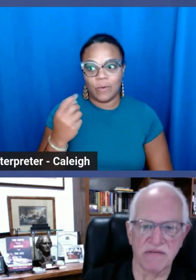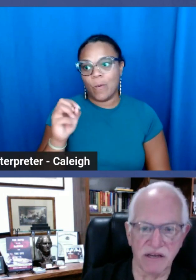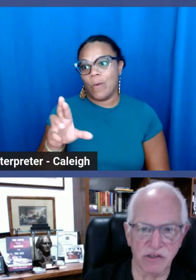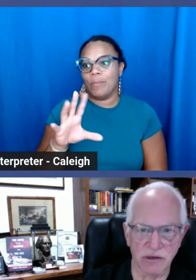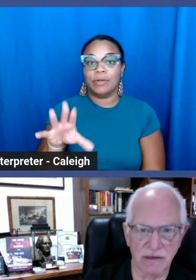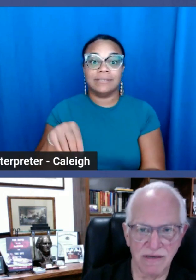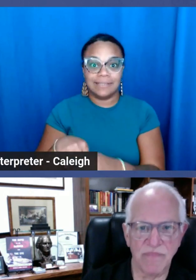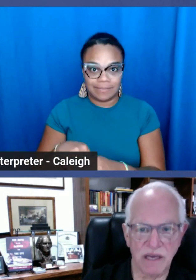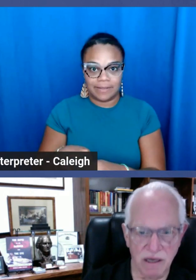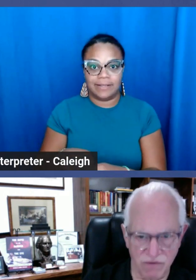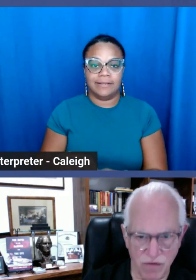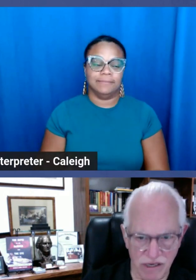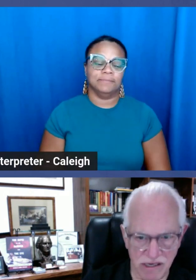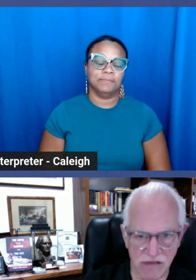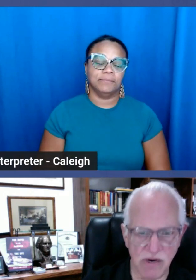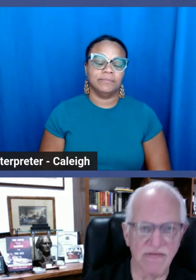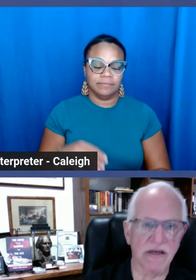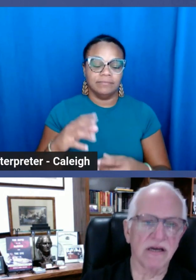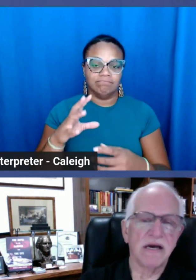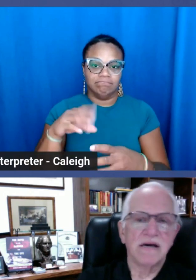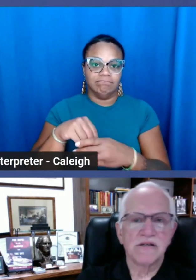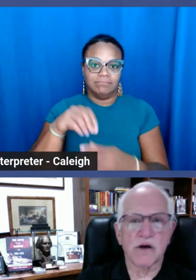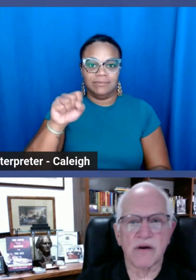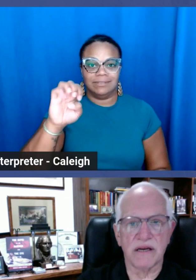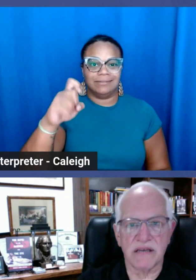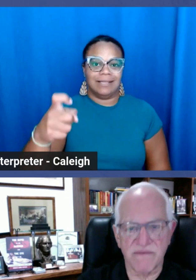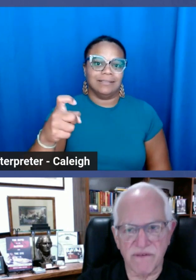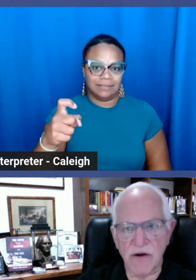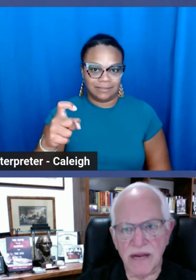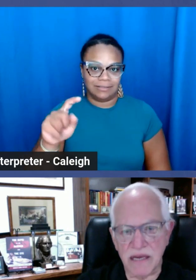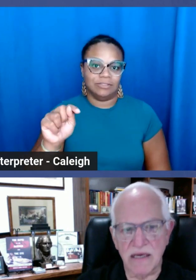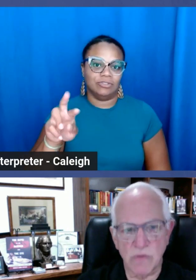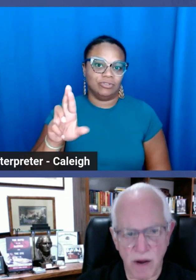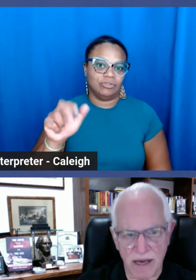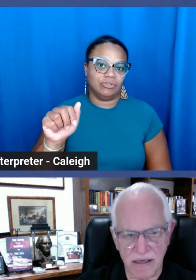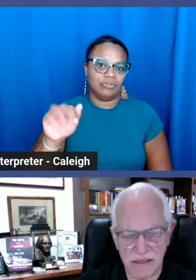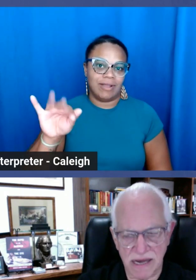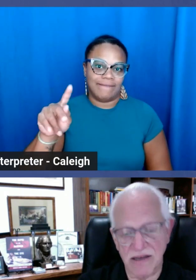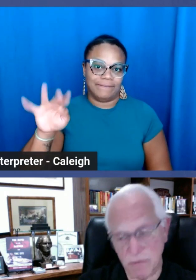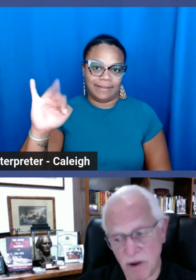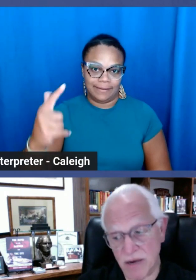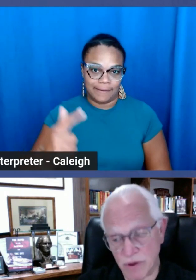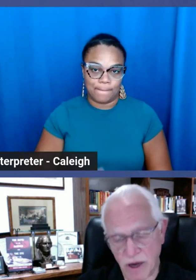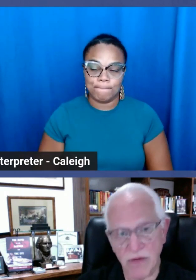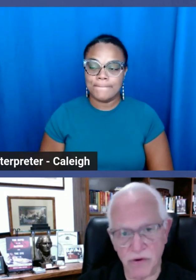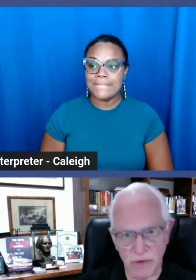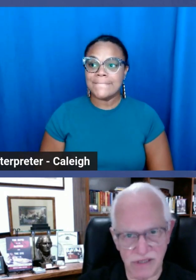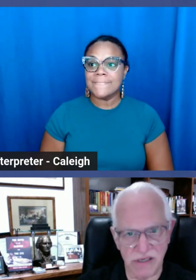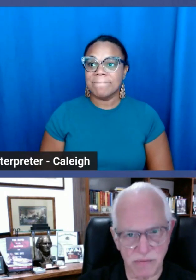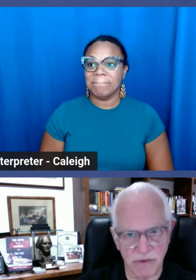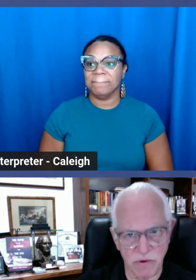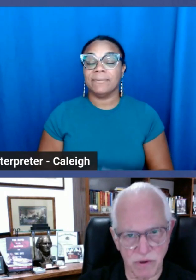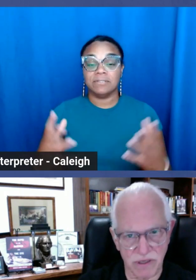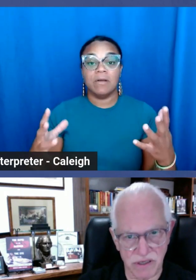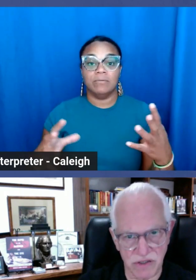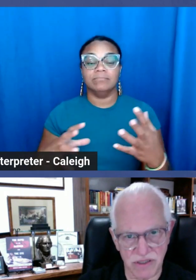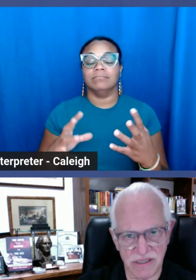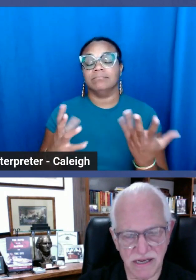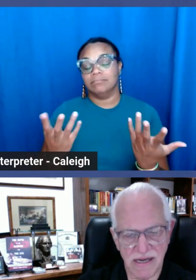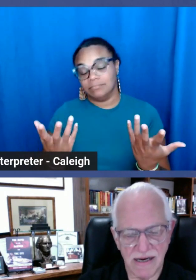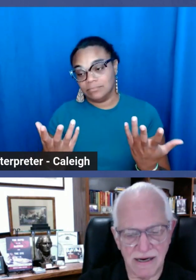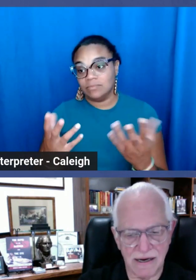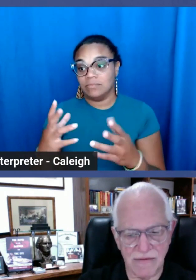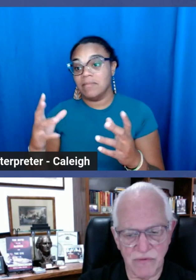participating in a venture involving sex trafficking. So in very key ways, and combined with other recent Supreme Court